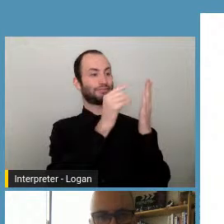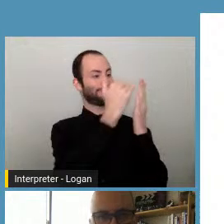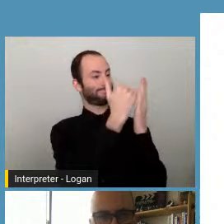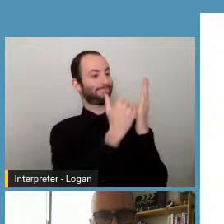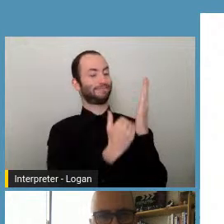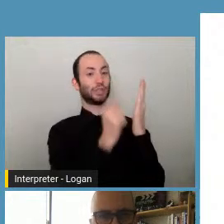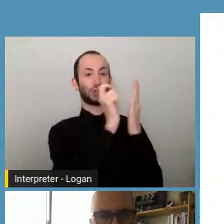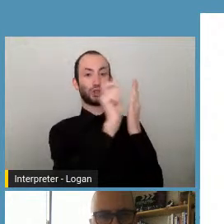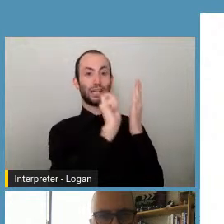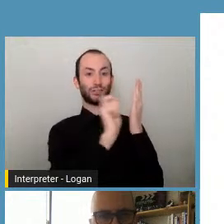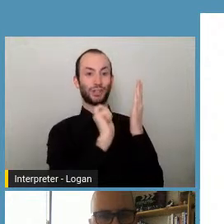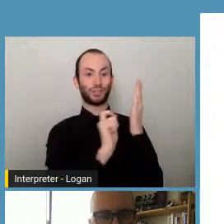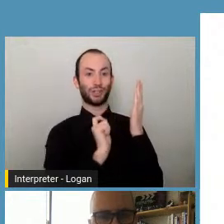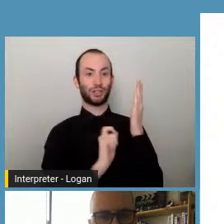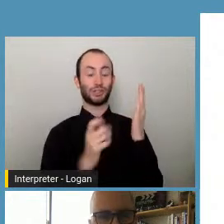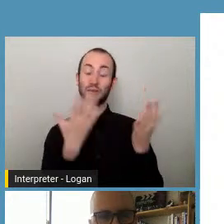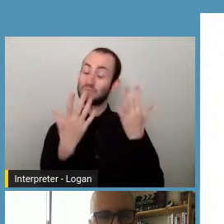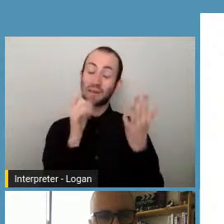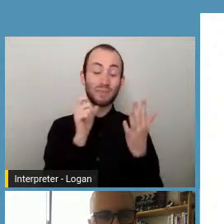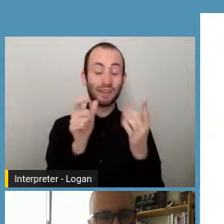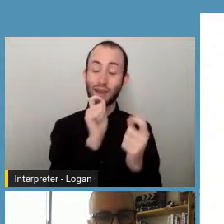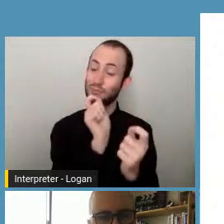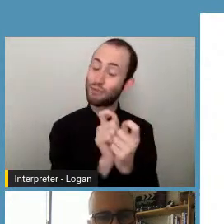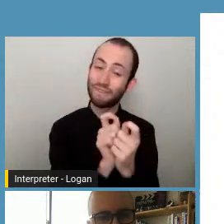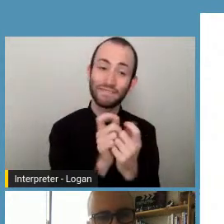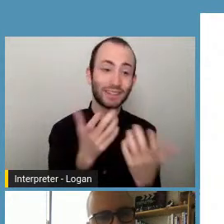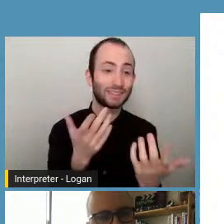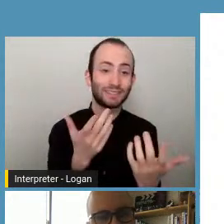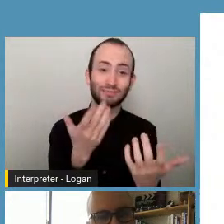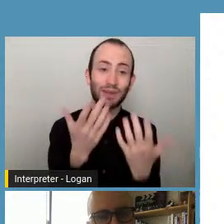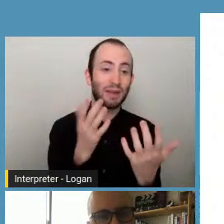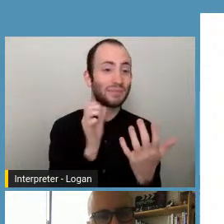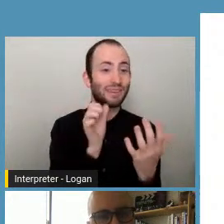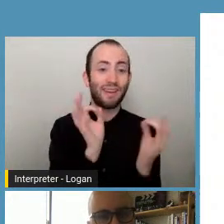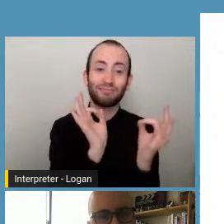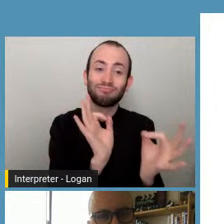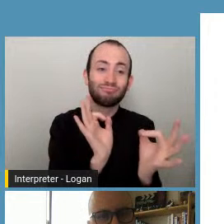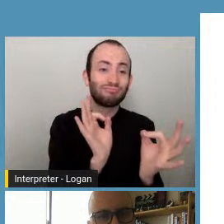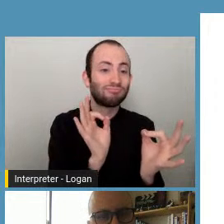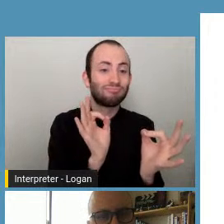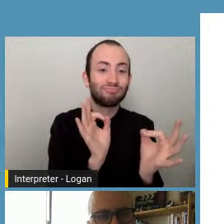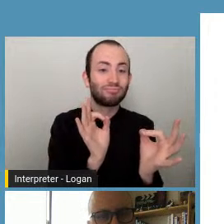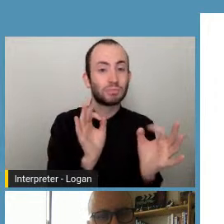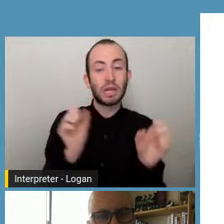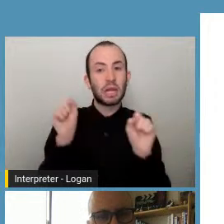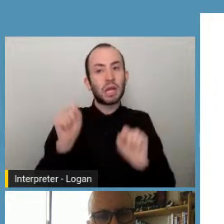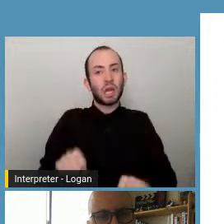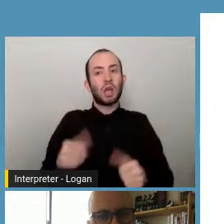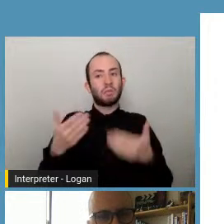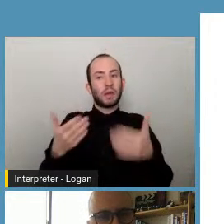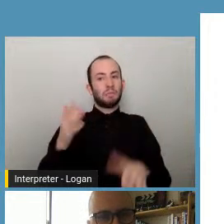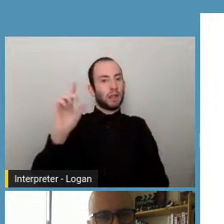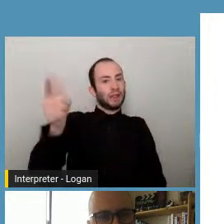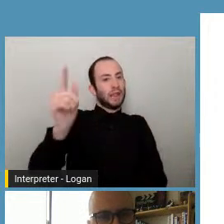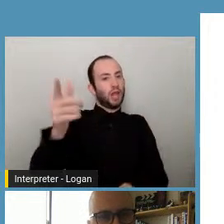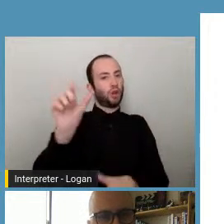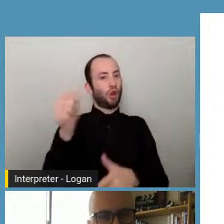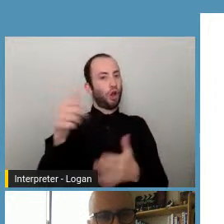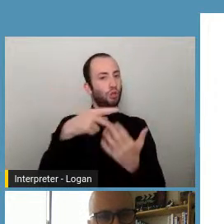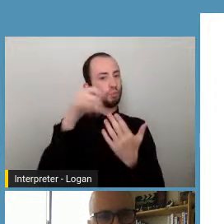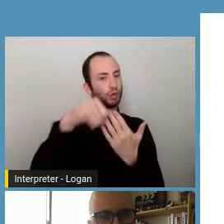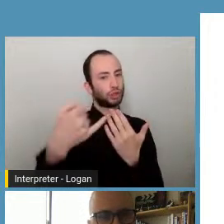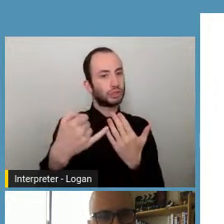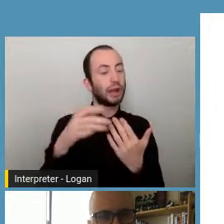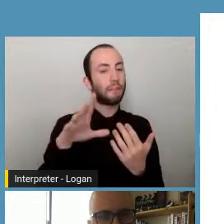be doing perfect. We may have to leave certain things for the next project or an iteration. That's fine, but just consider these things up